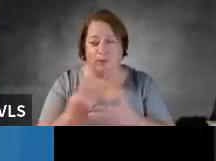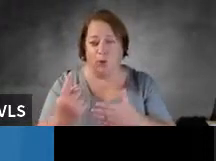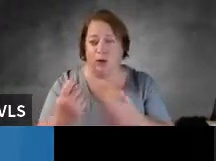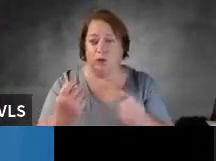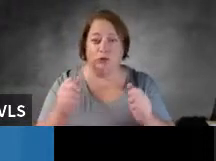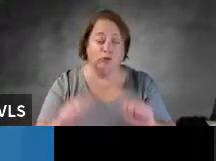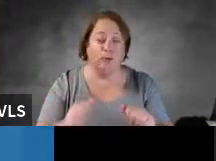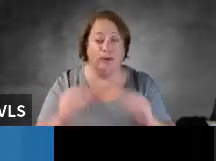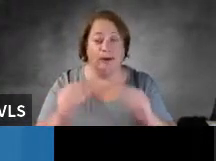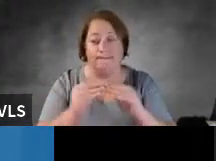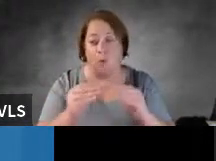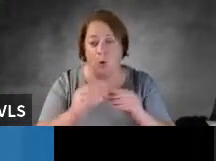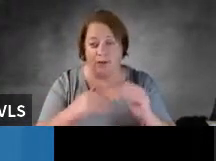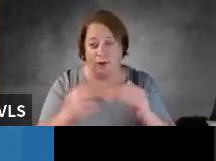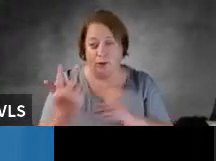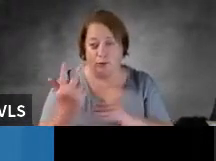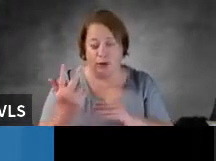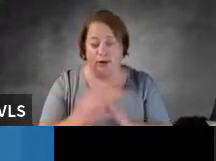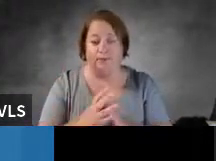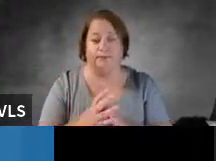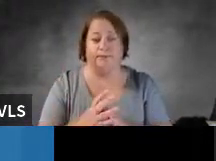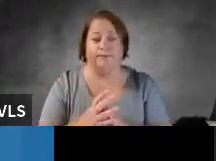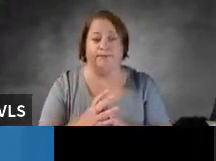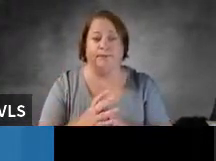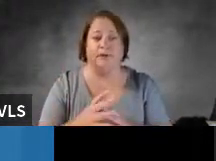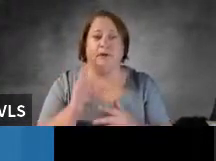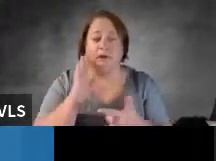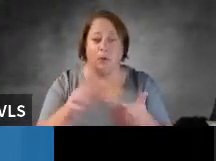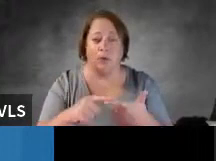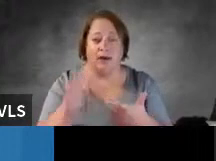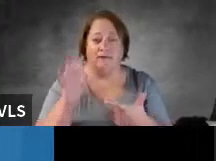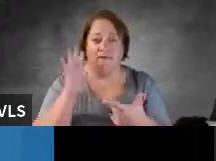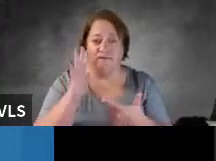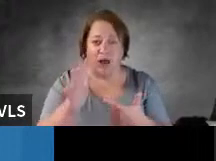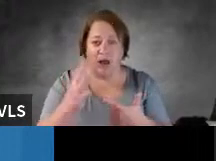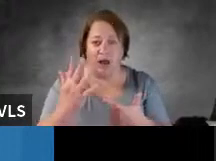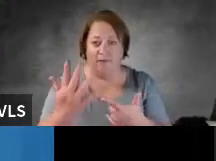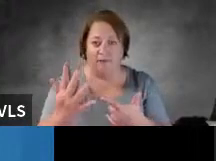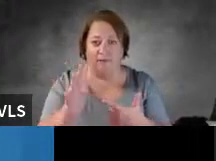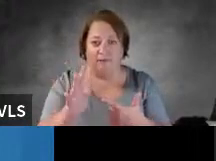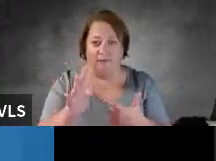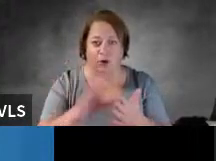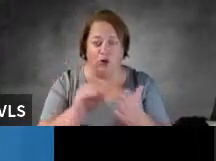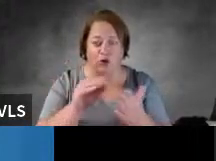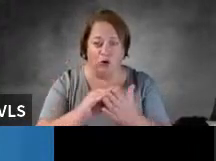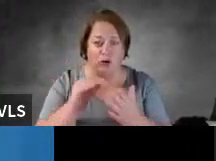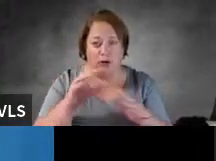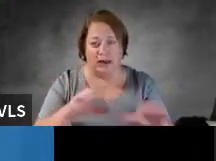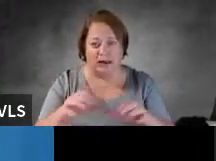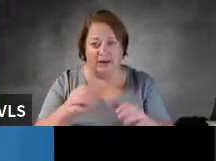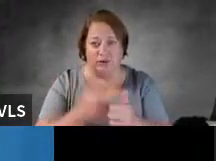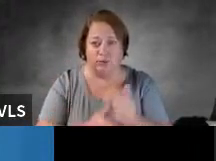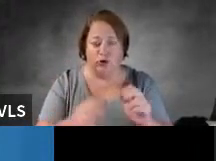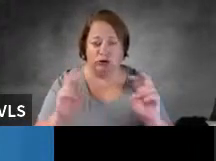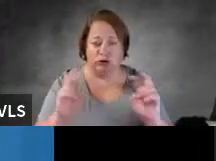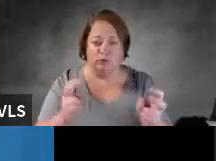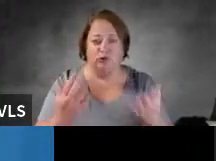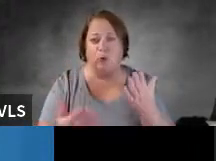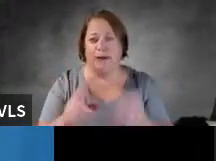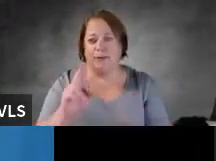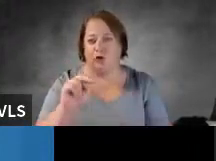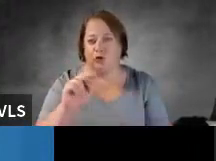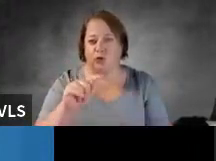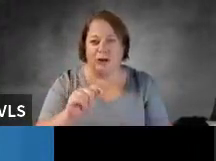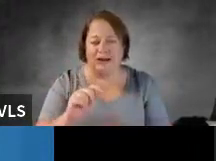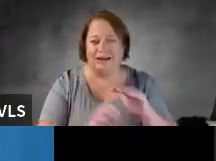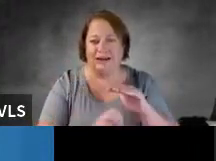three live sessions per week. Students are gonna have five learning activities per subject. So in elementary, that might be units,